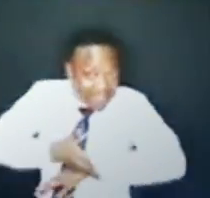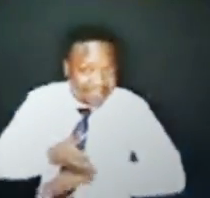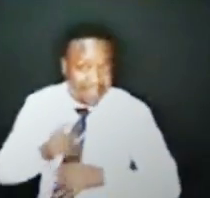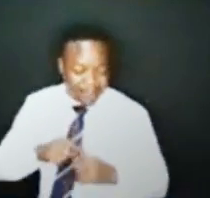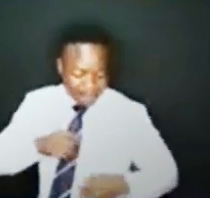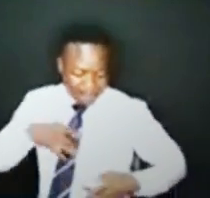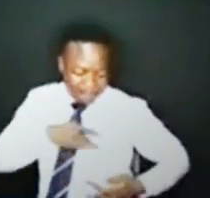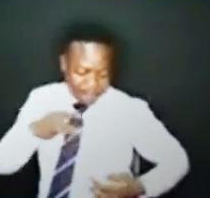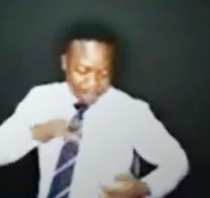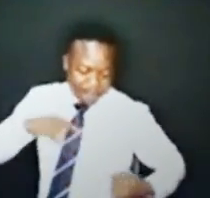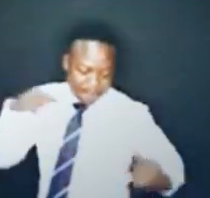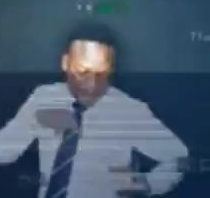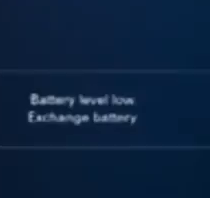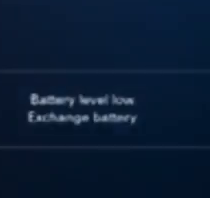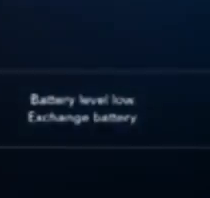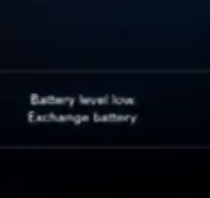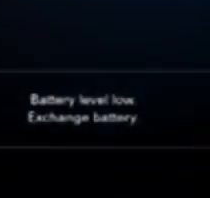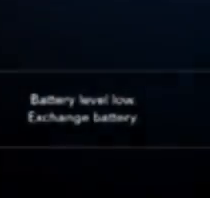You see, for